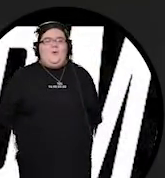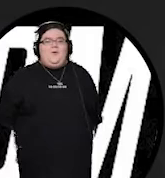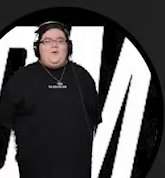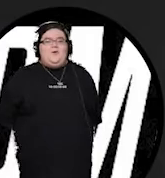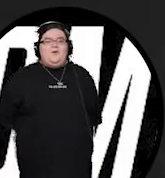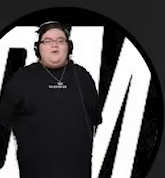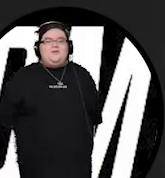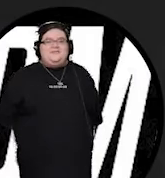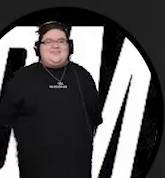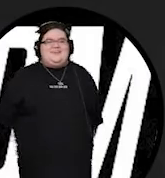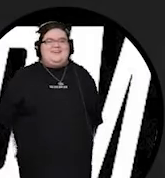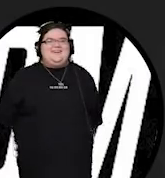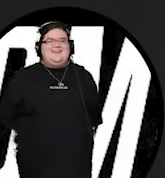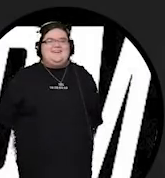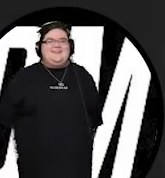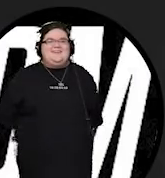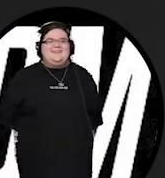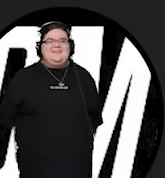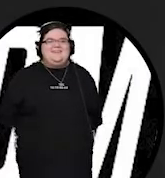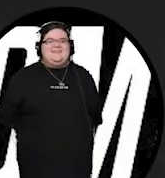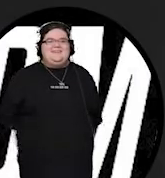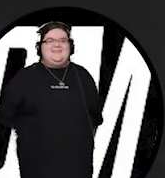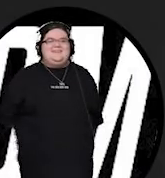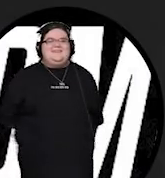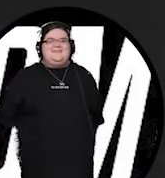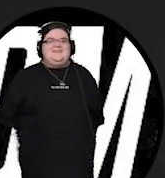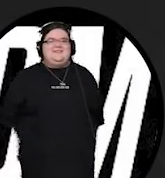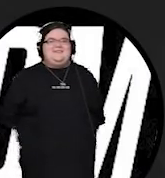Oh. That is something Harry would try. Yeah. 100%.